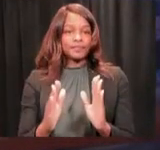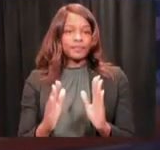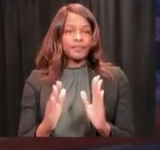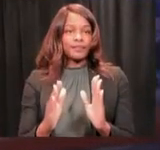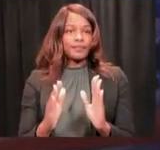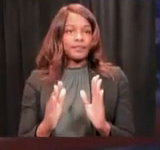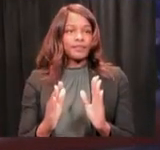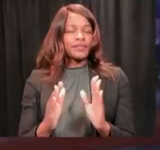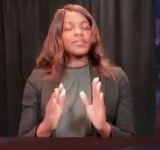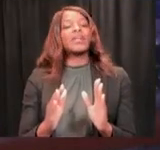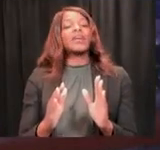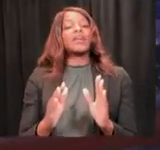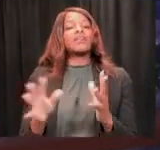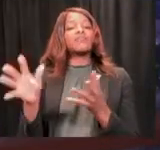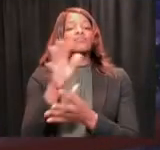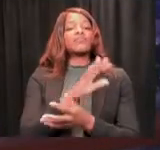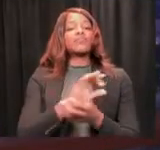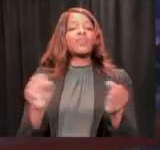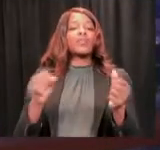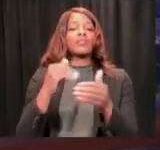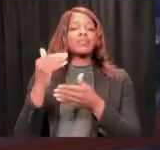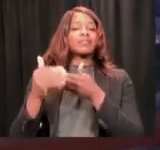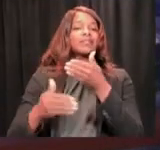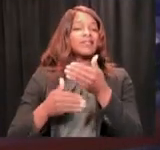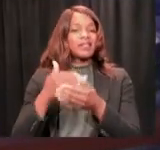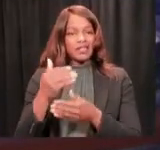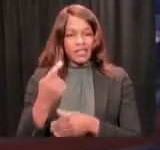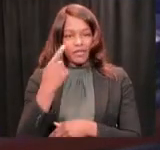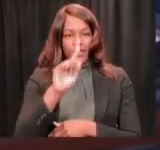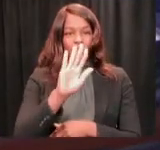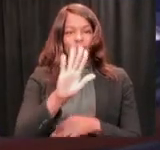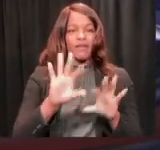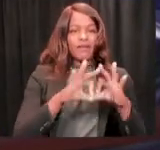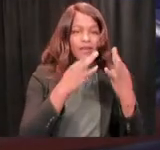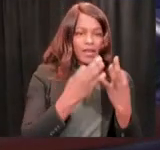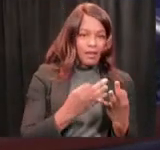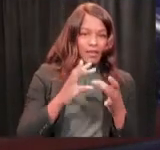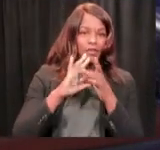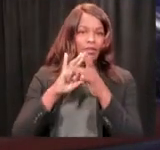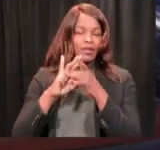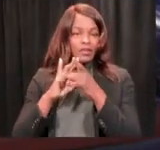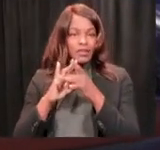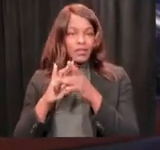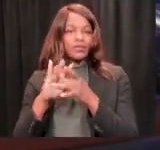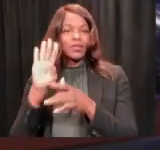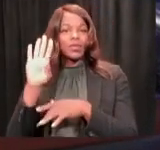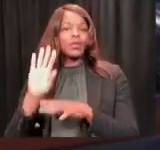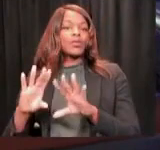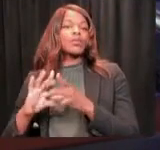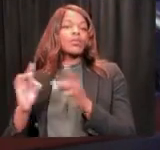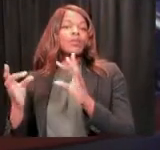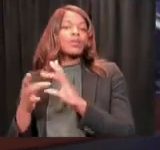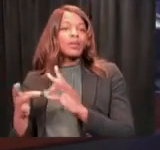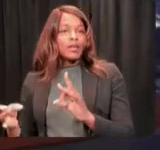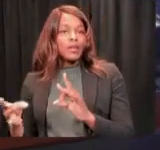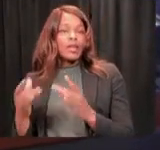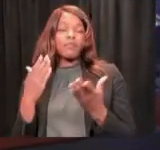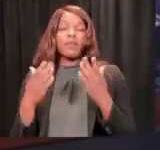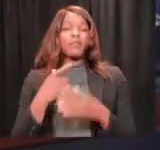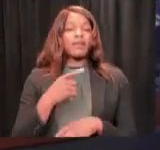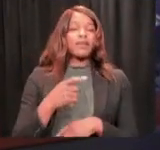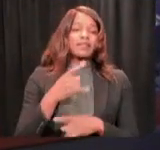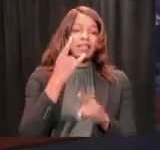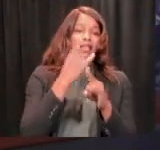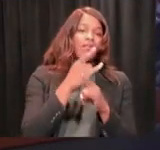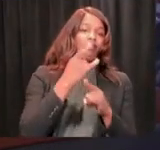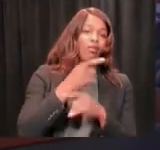breaker of cycles in your life, in your story, in your family, in your relationship. Whatever that cycle might be, it might be alcoholism,